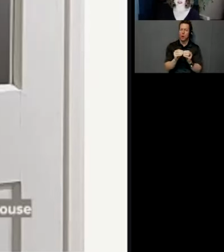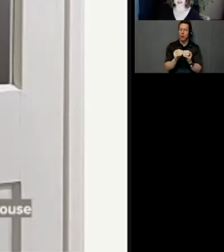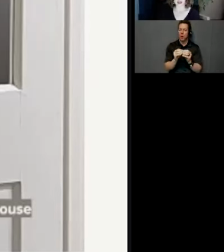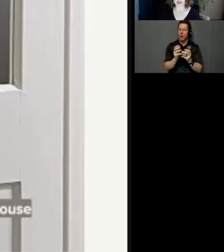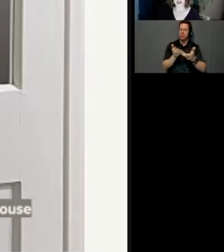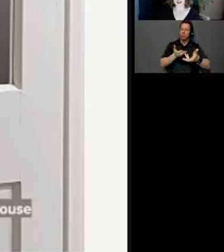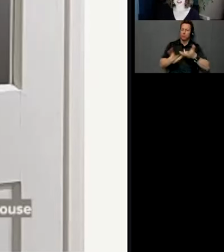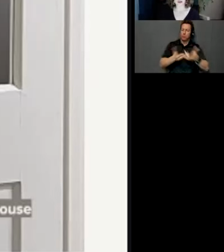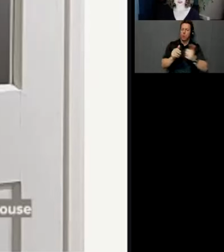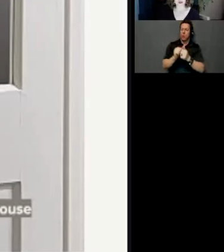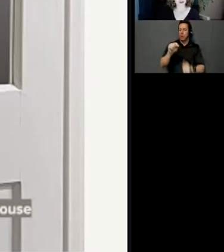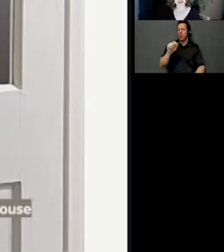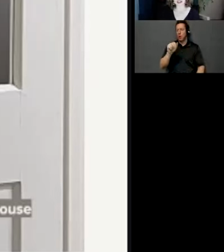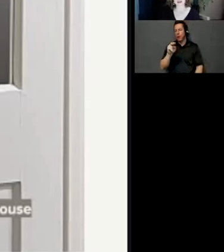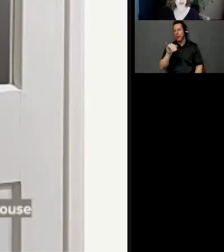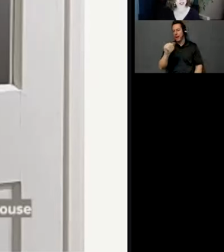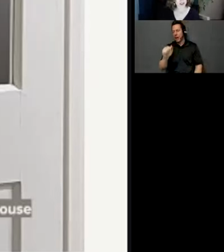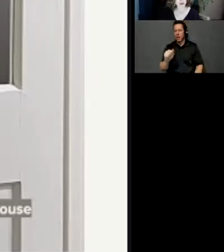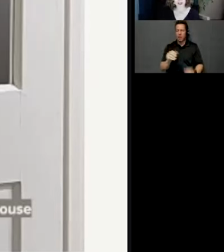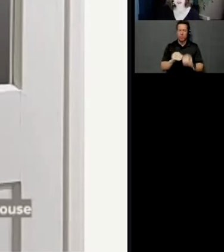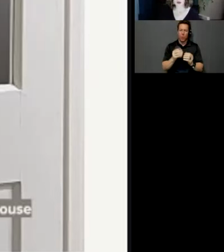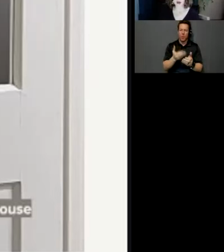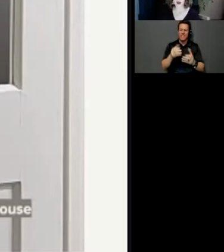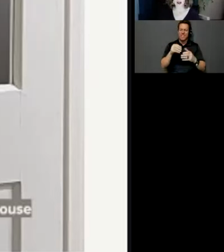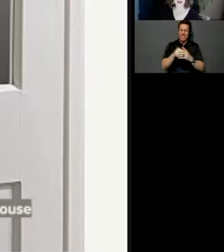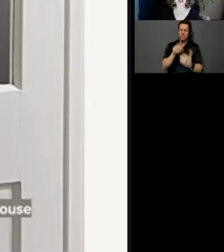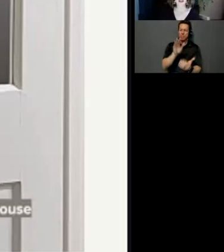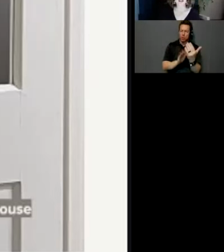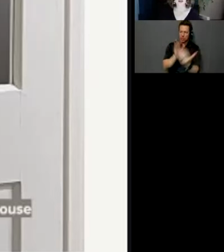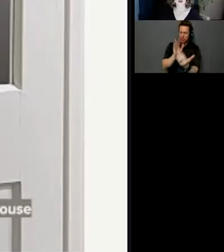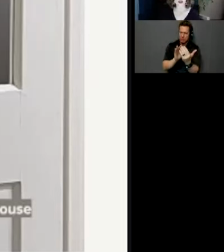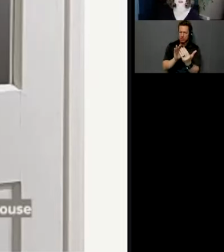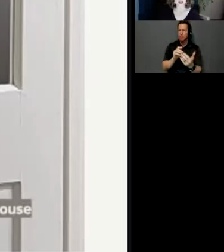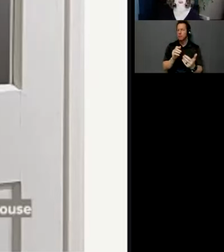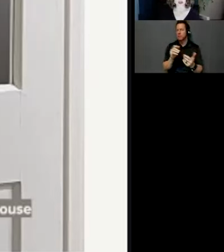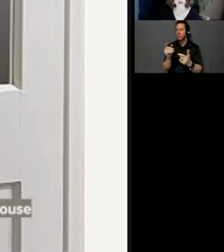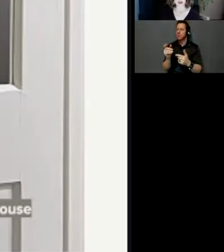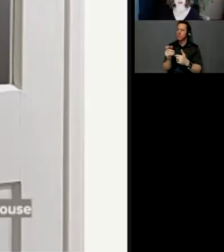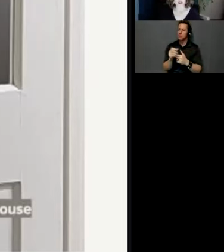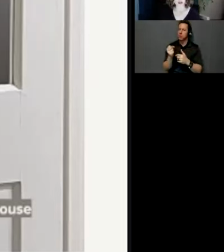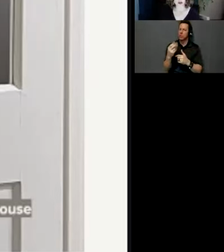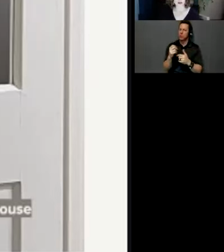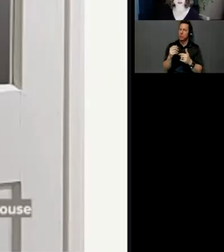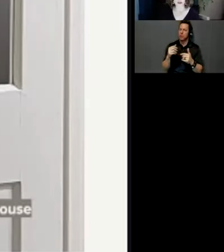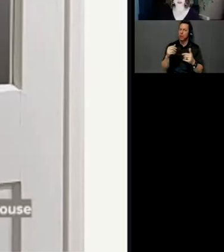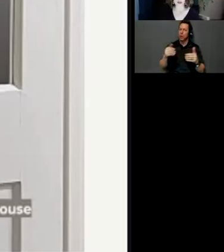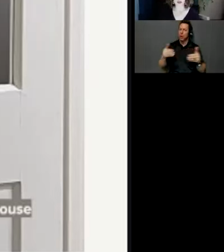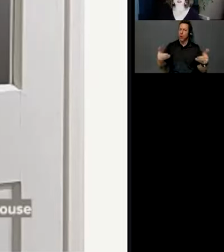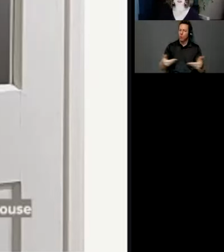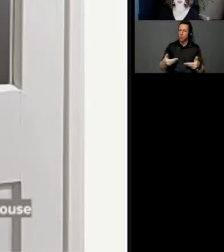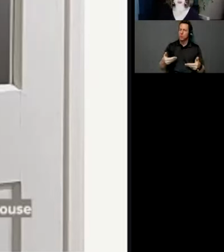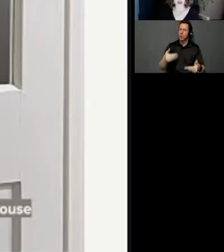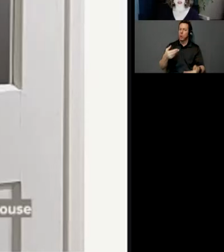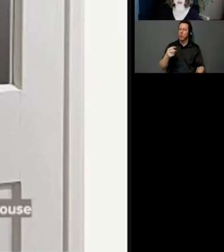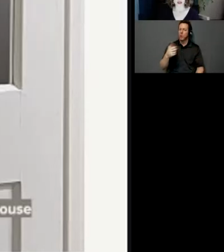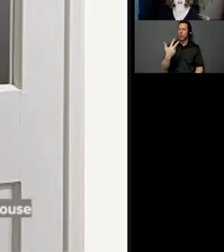with Tania, and hopefully more things in person than we've done for quite a while. So she will be hosting 3 open studios in the